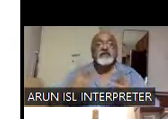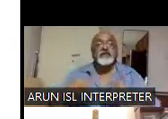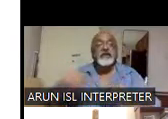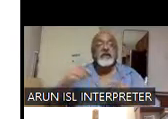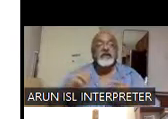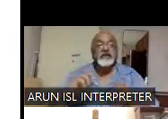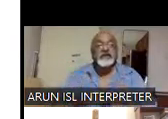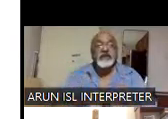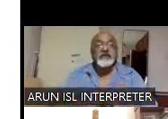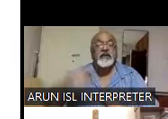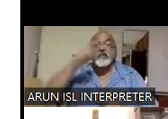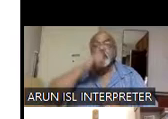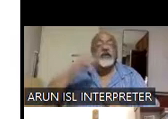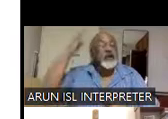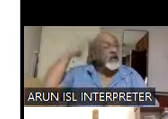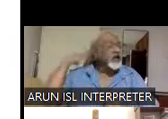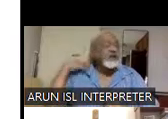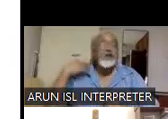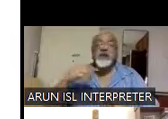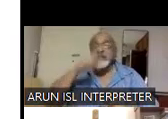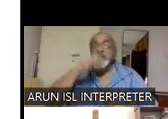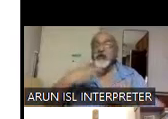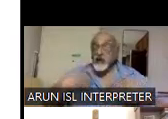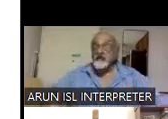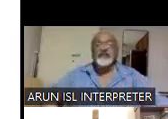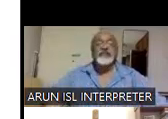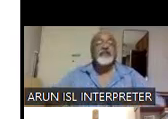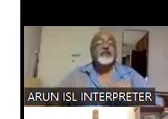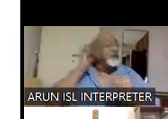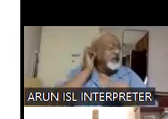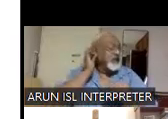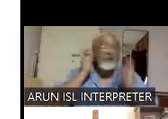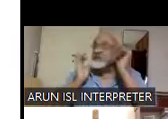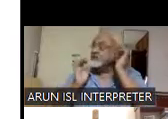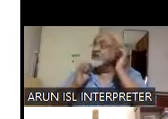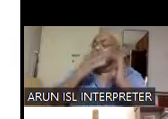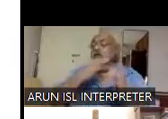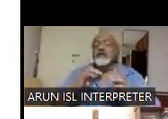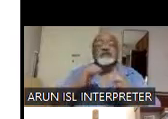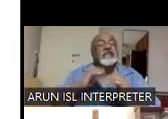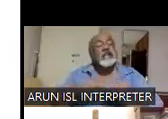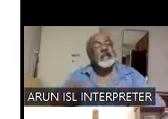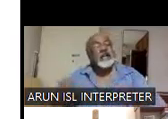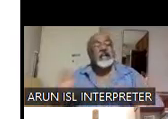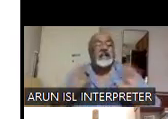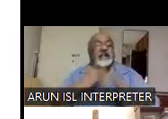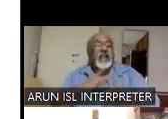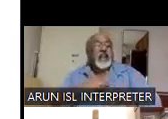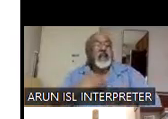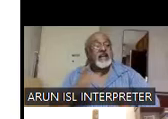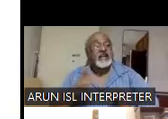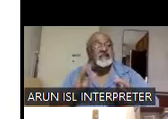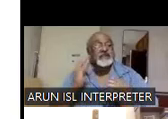a blue hair to match her blue outfits, lovely earrings, very gentle, delicate. And today she